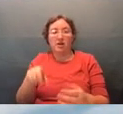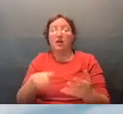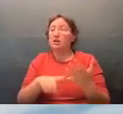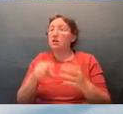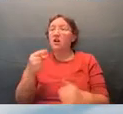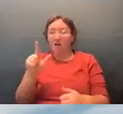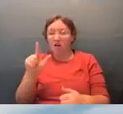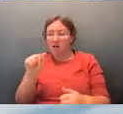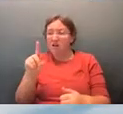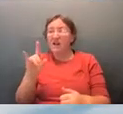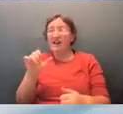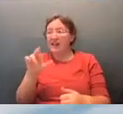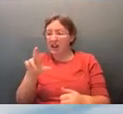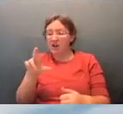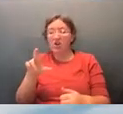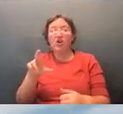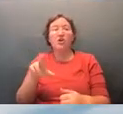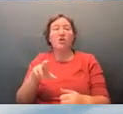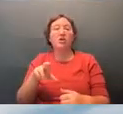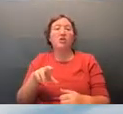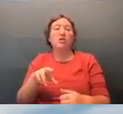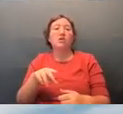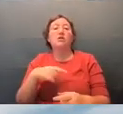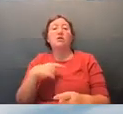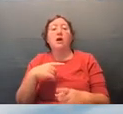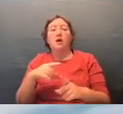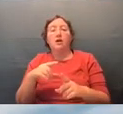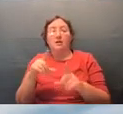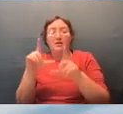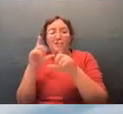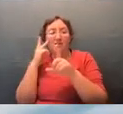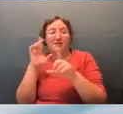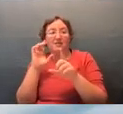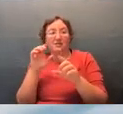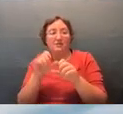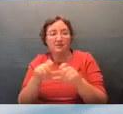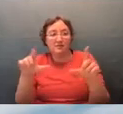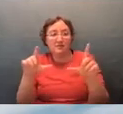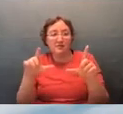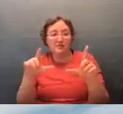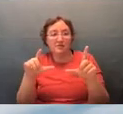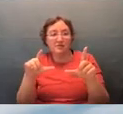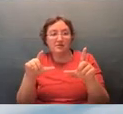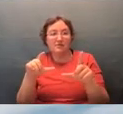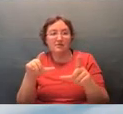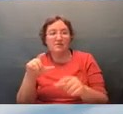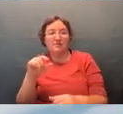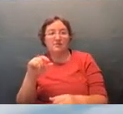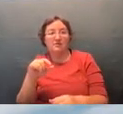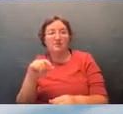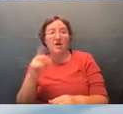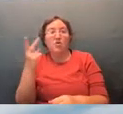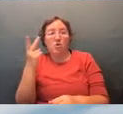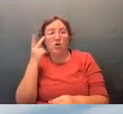Gladiator. And if we look at our little inlay here, and we look a little bit closer into this, we can